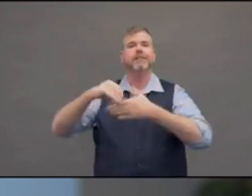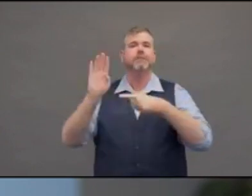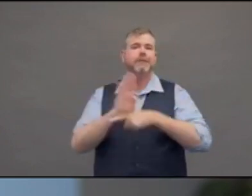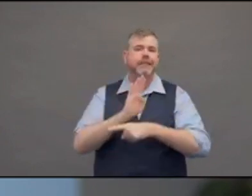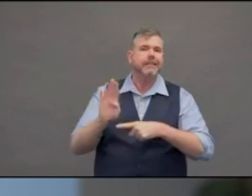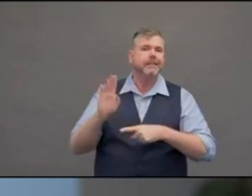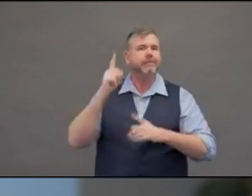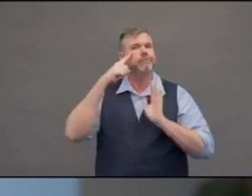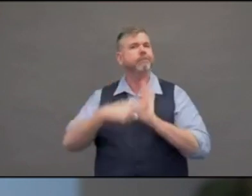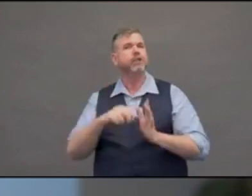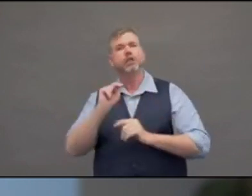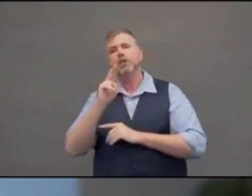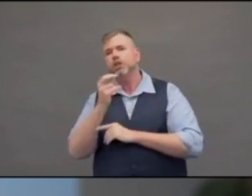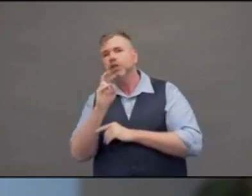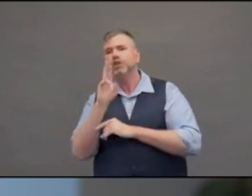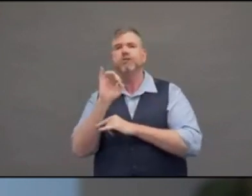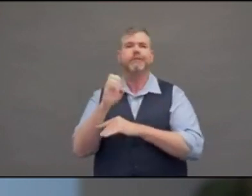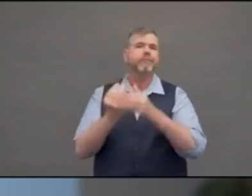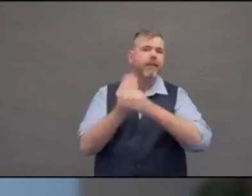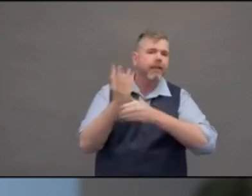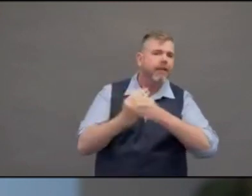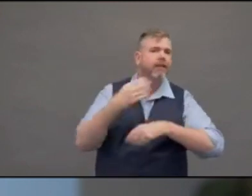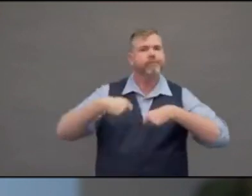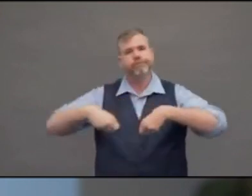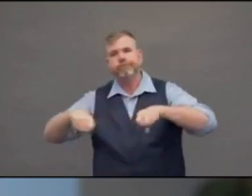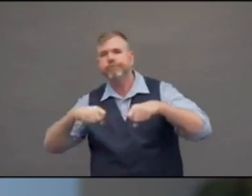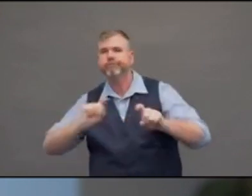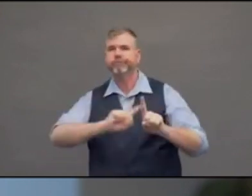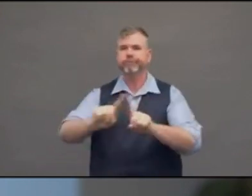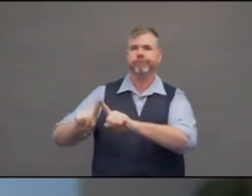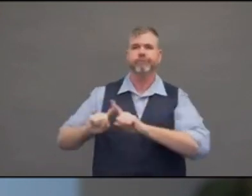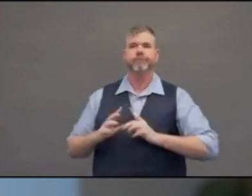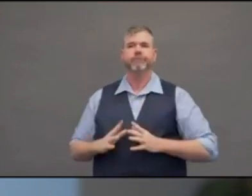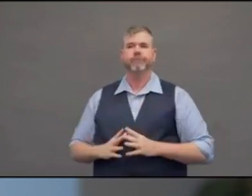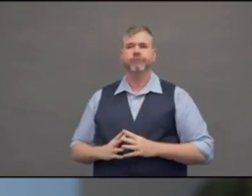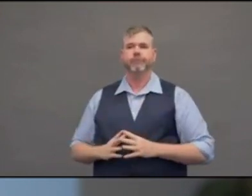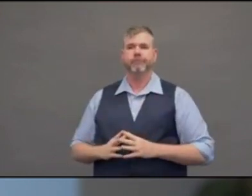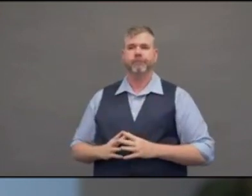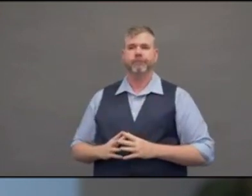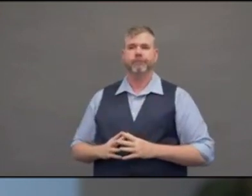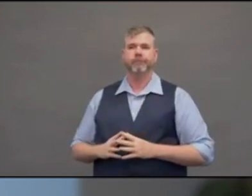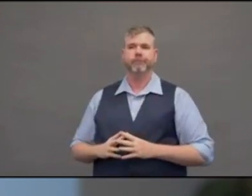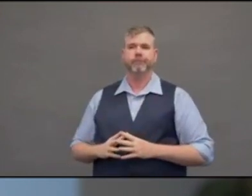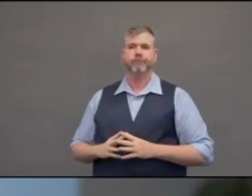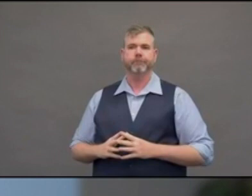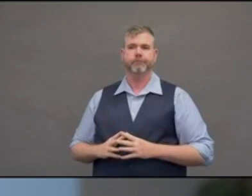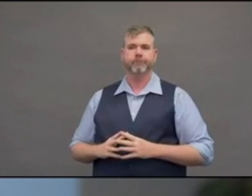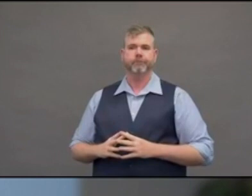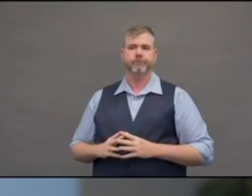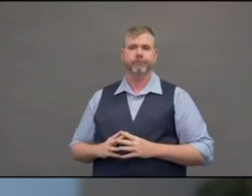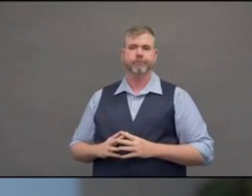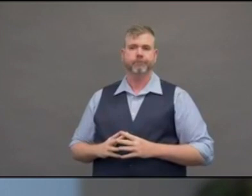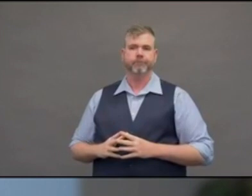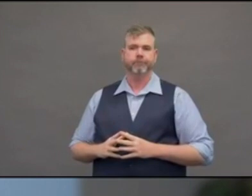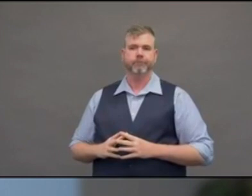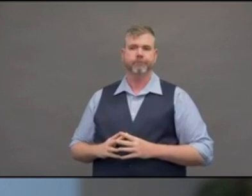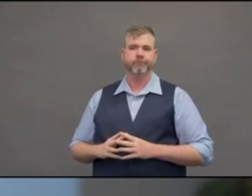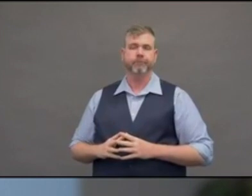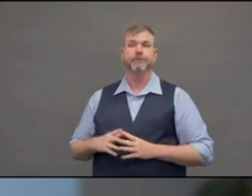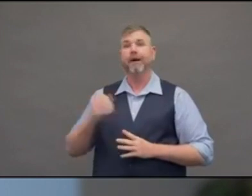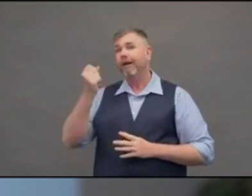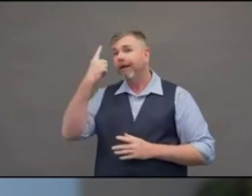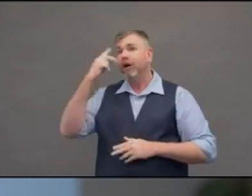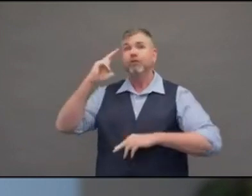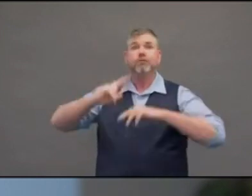officers with respect to construction because there's very detailed, careful safety protocols that are outlined, one set